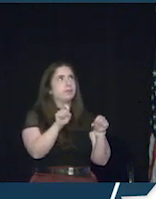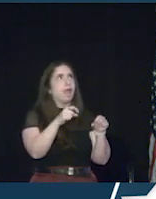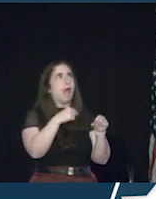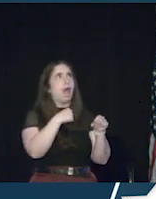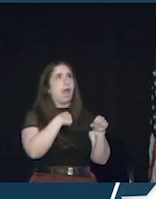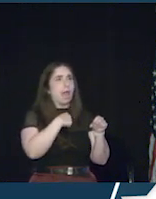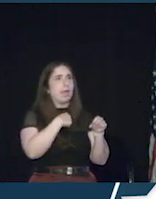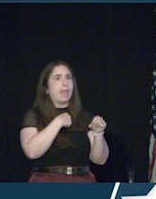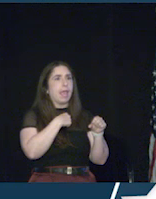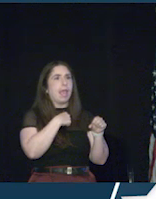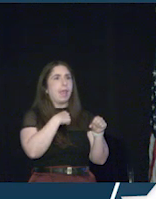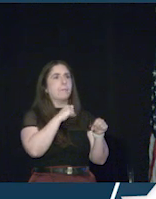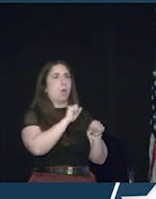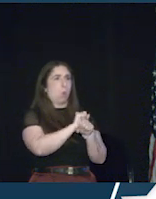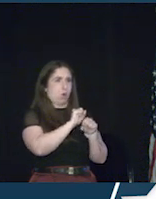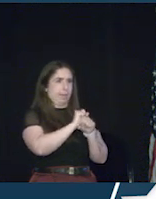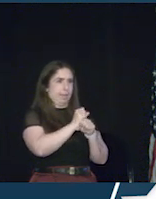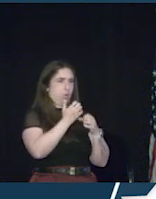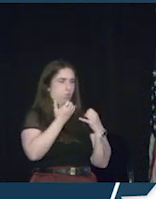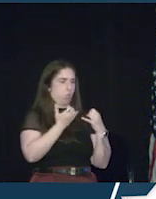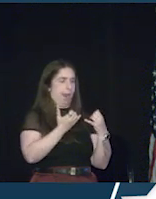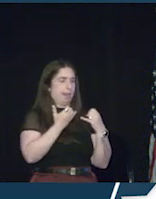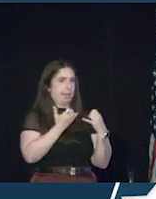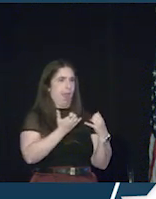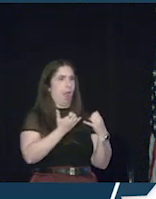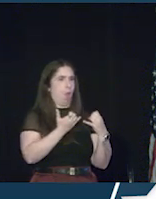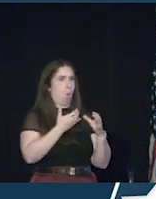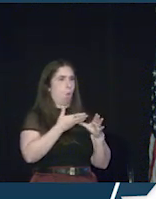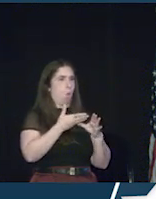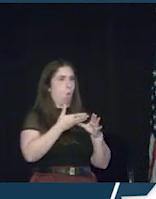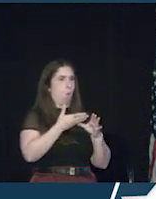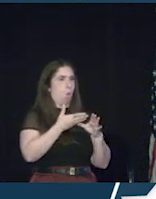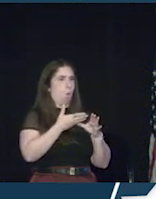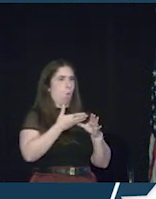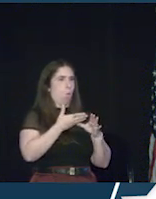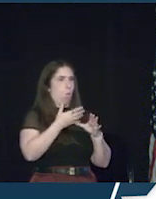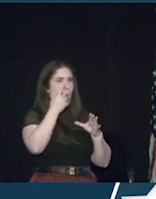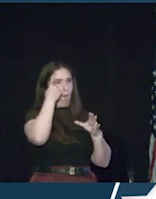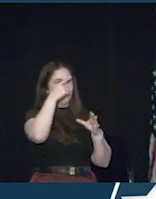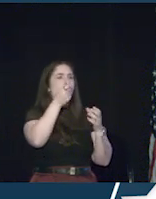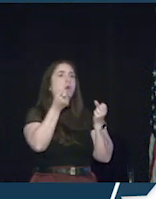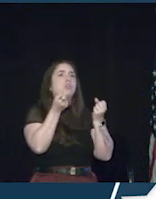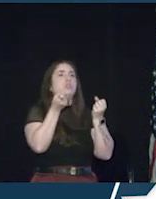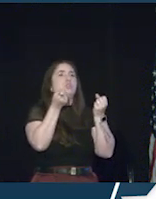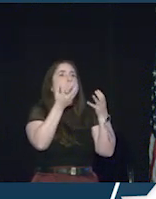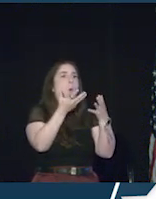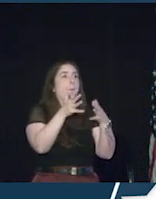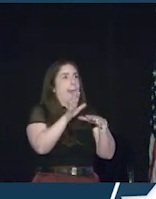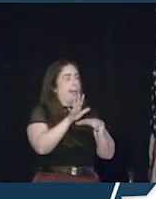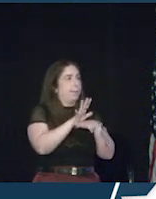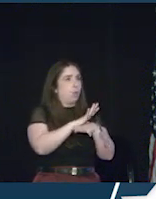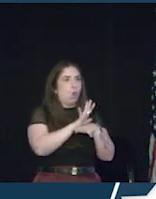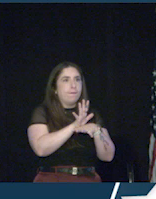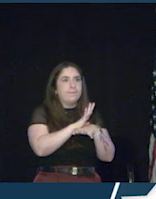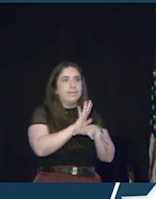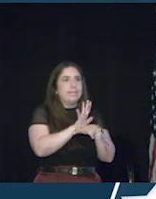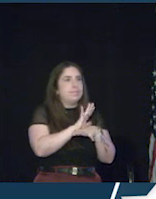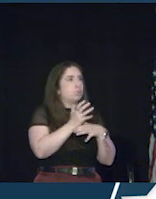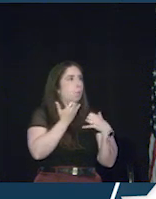working right now for like so many movies to be like